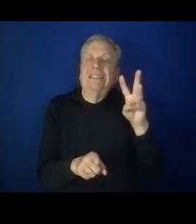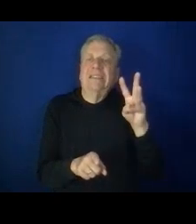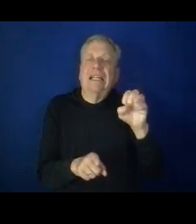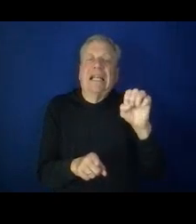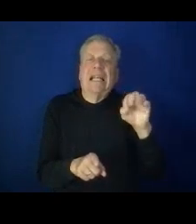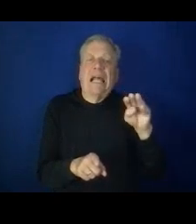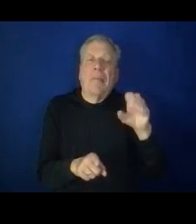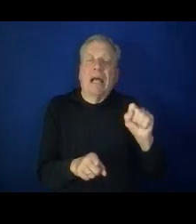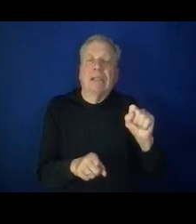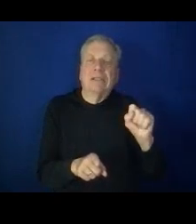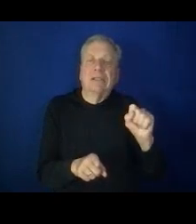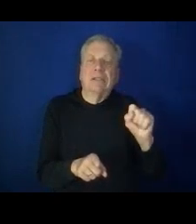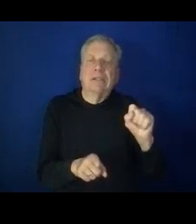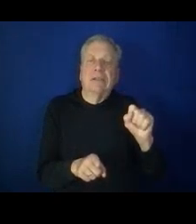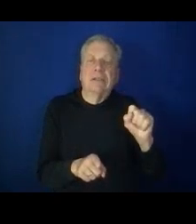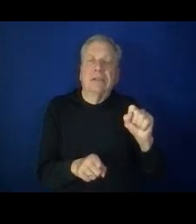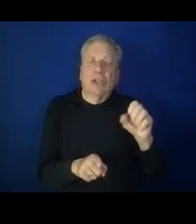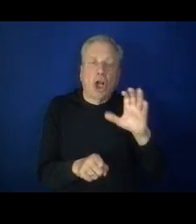EMS